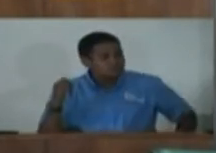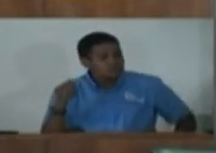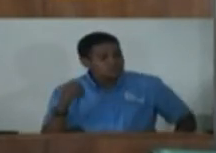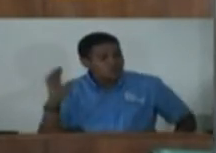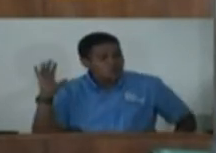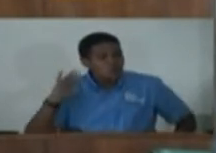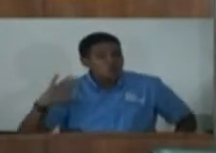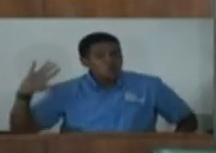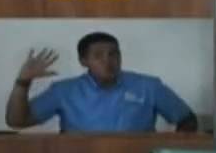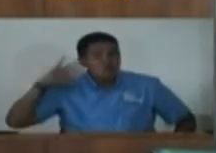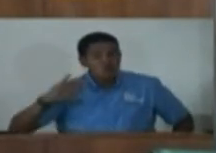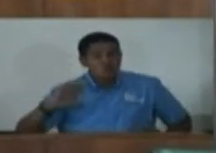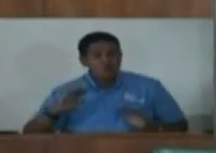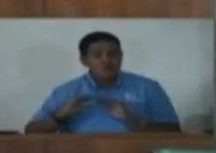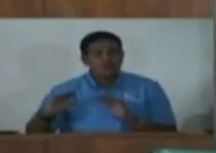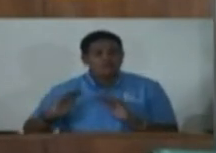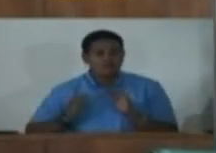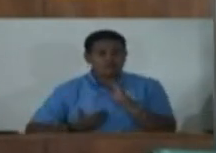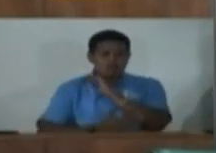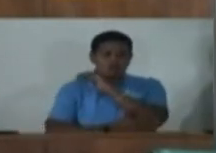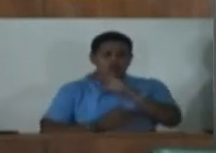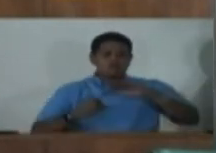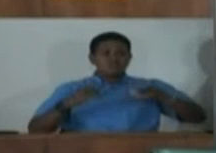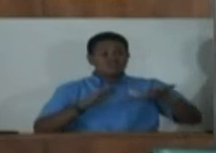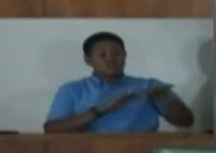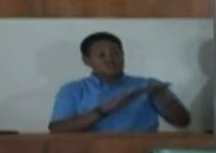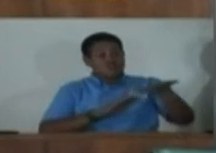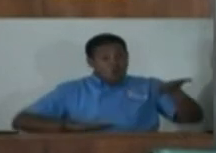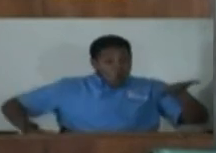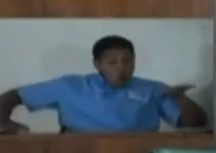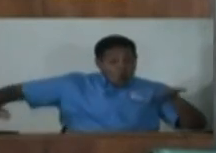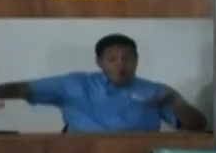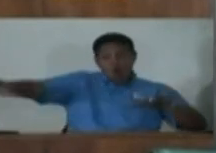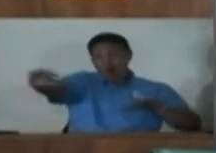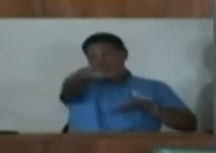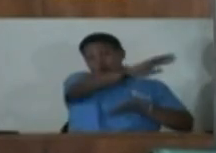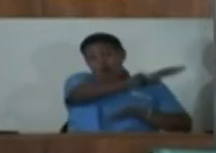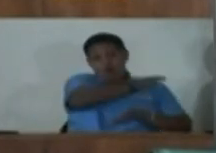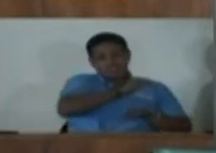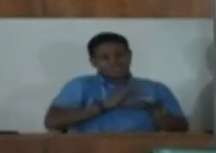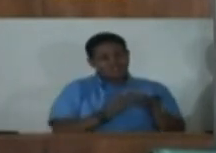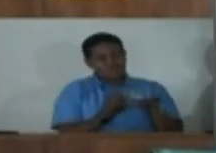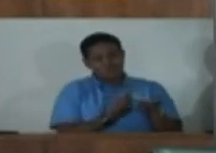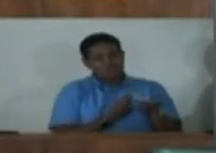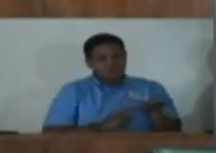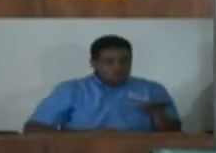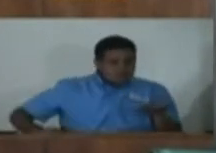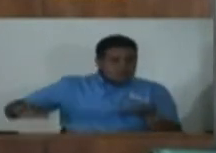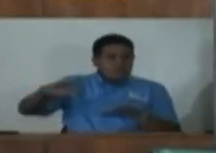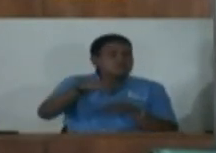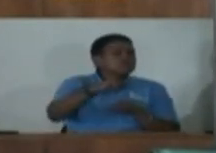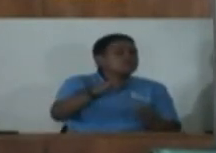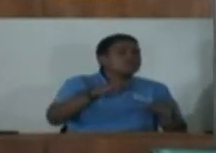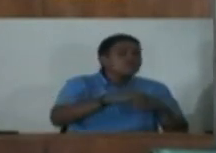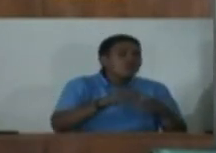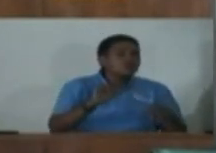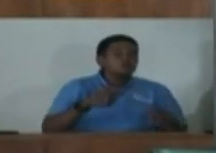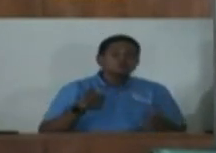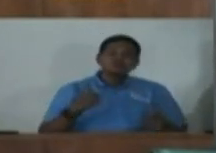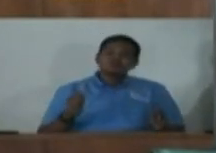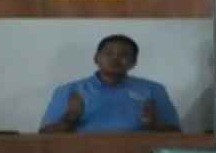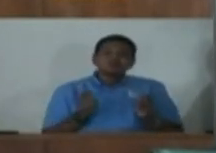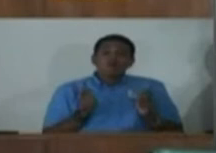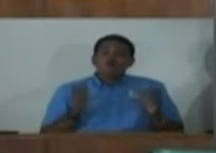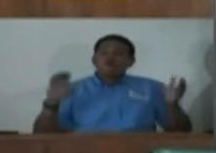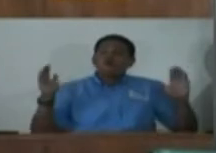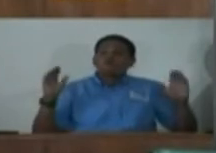country that extends the boundaries far and wide, even with that, we are still relatively small